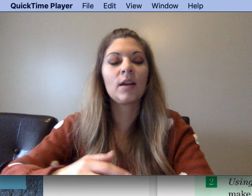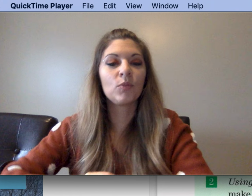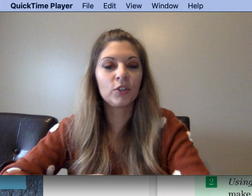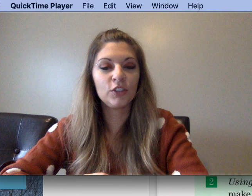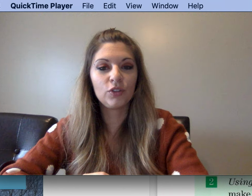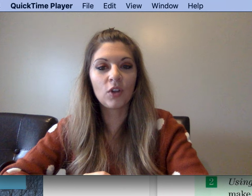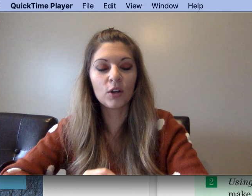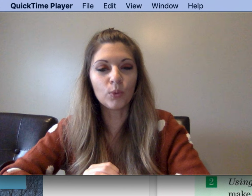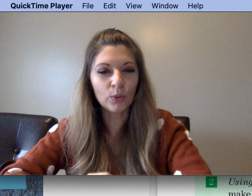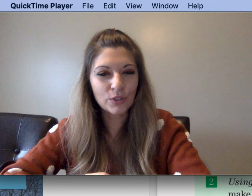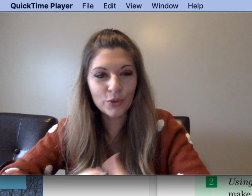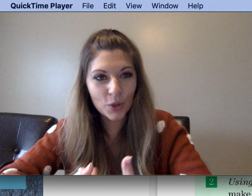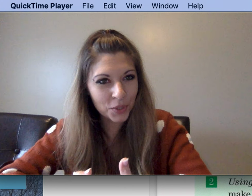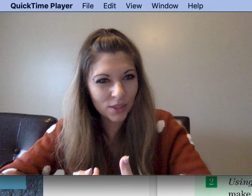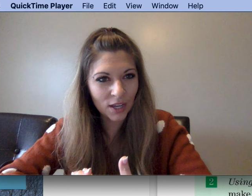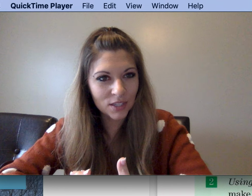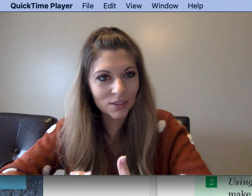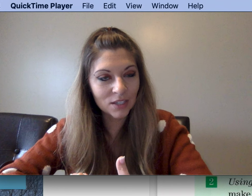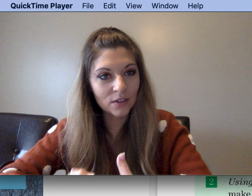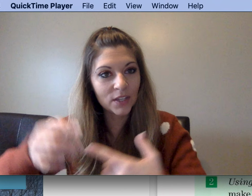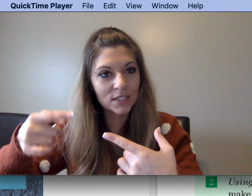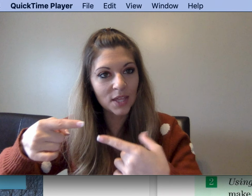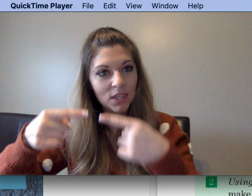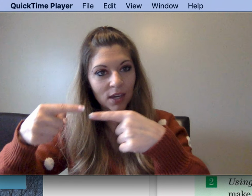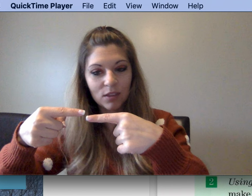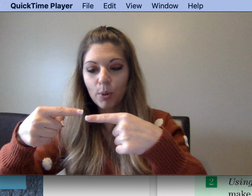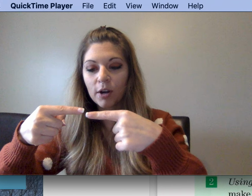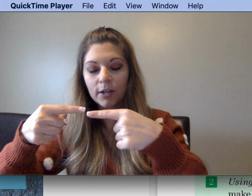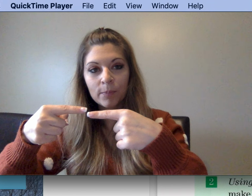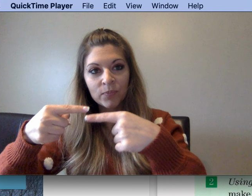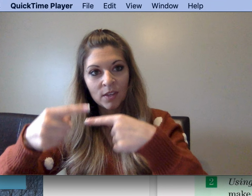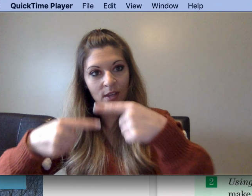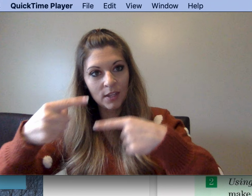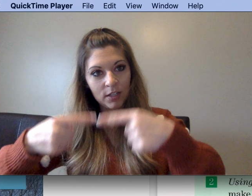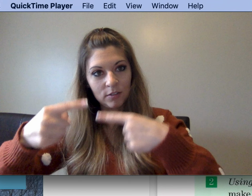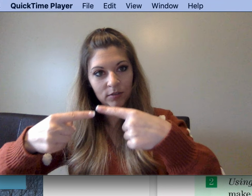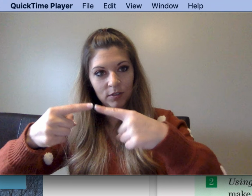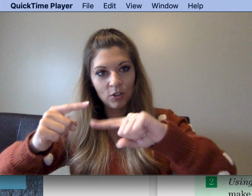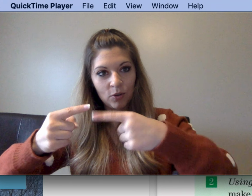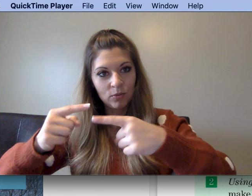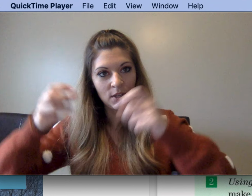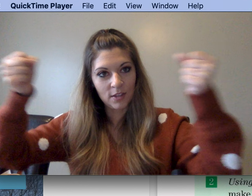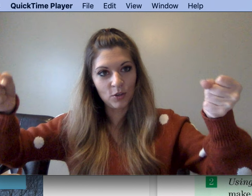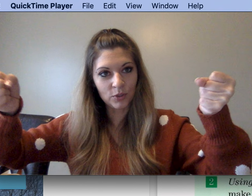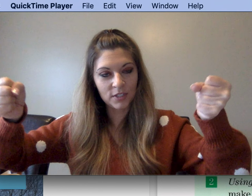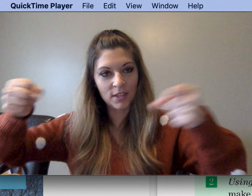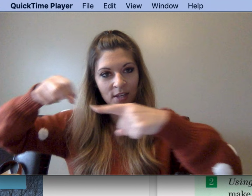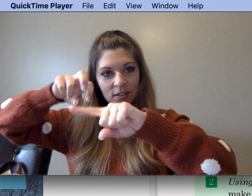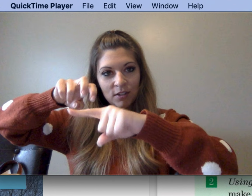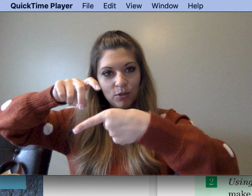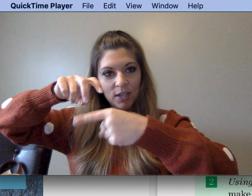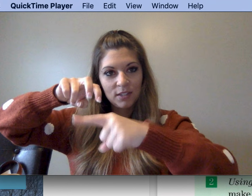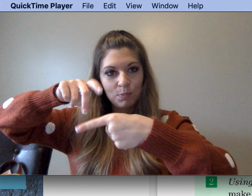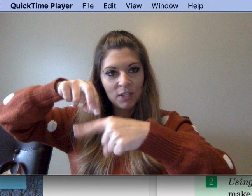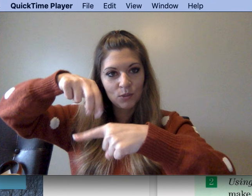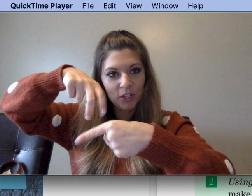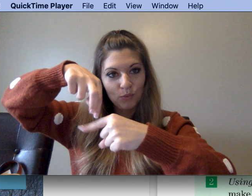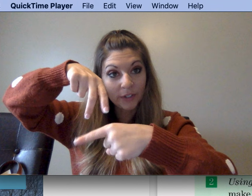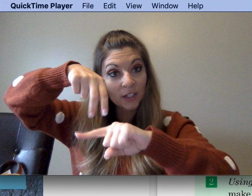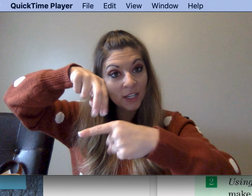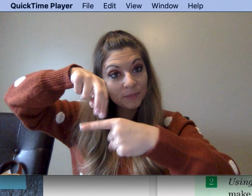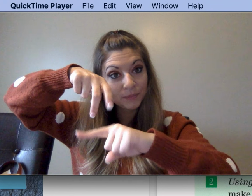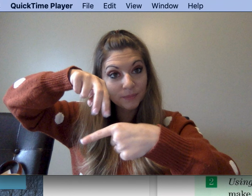then I'm learning to log rule. So the only thing I could think of is that thing at the park that, like, you know, when you hold on to the things, so it spins